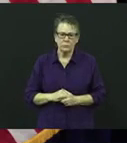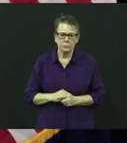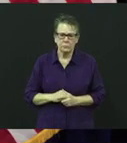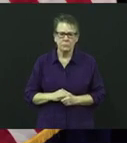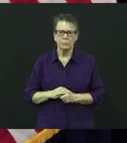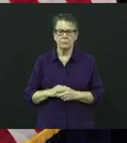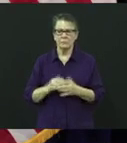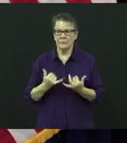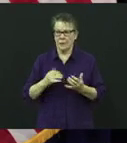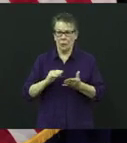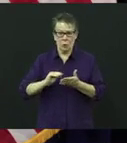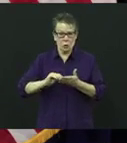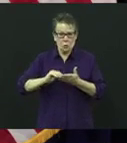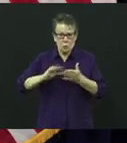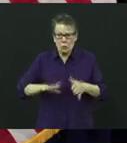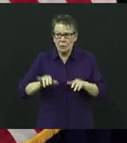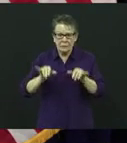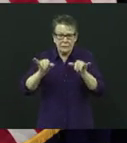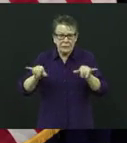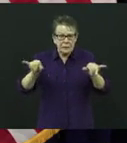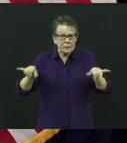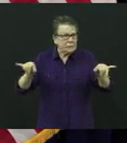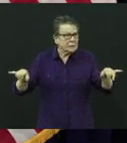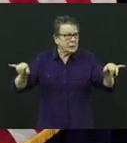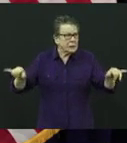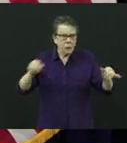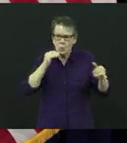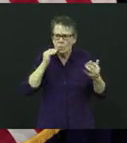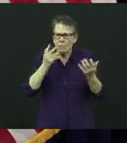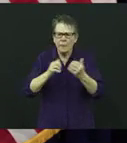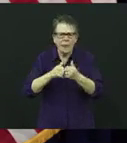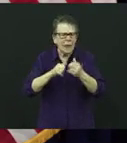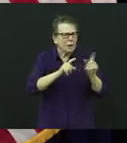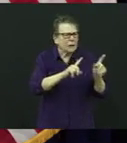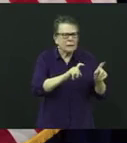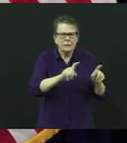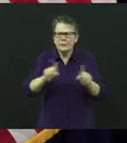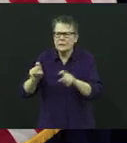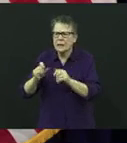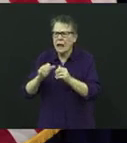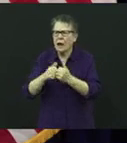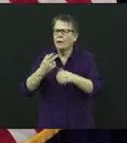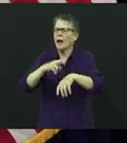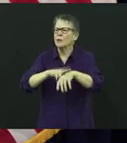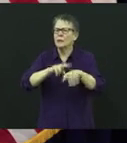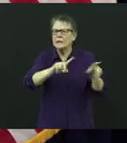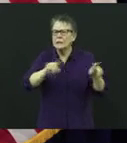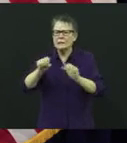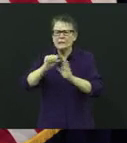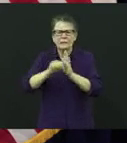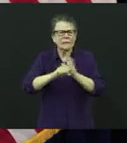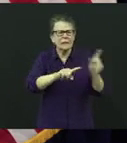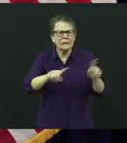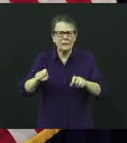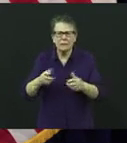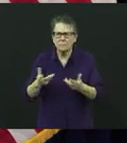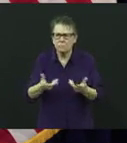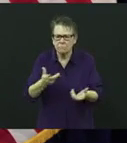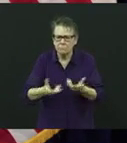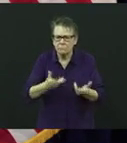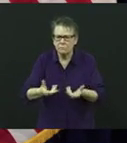testing in any meaningful way. This decision will not impact the graduation requirements of any student. I want to